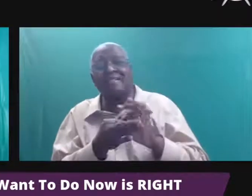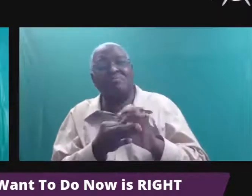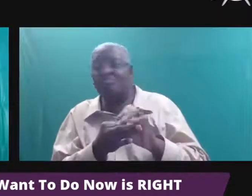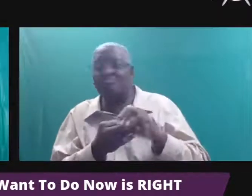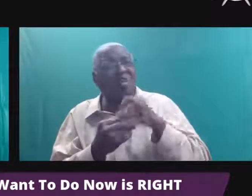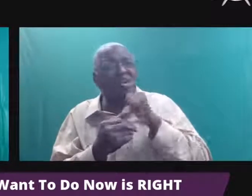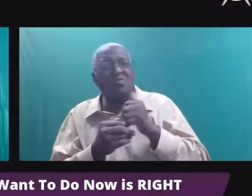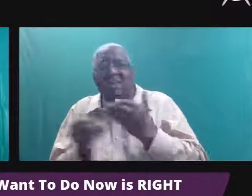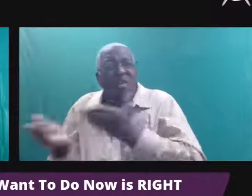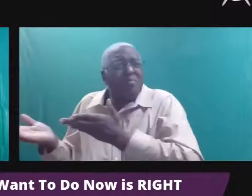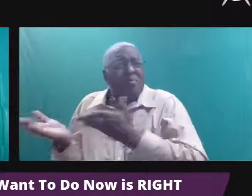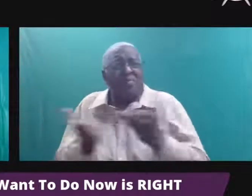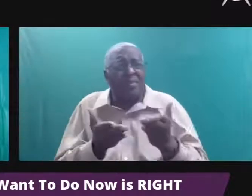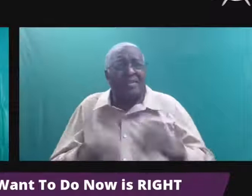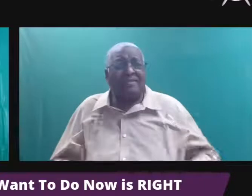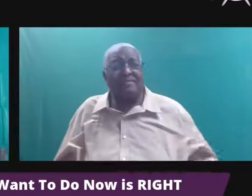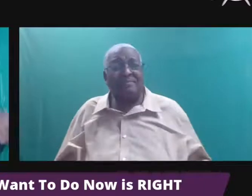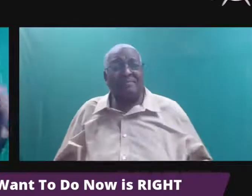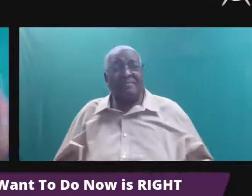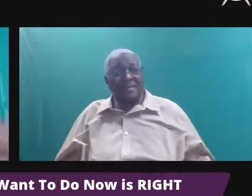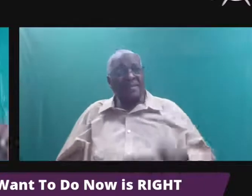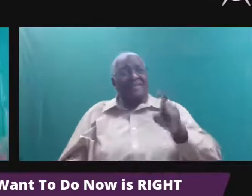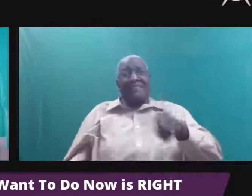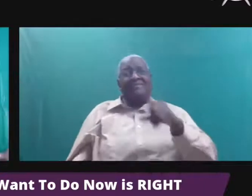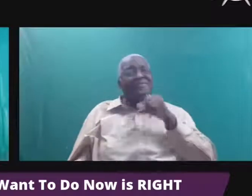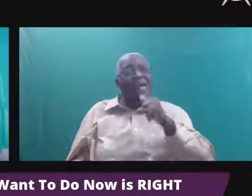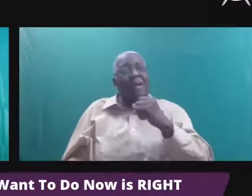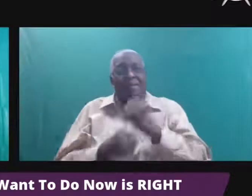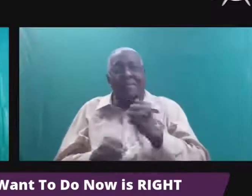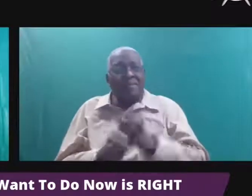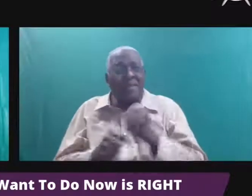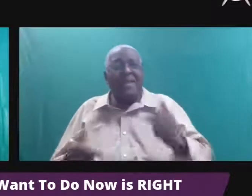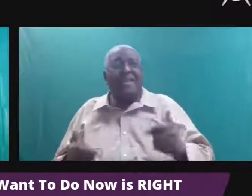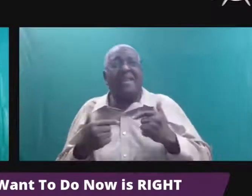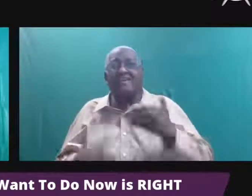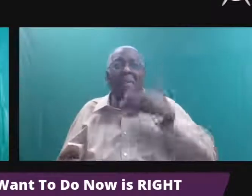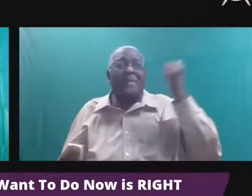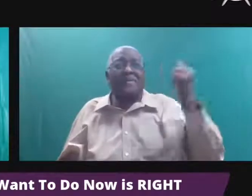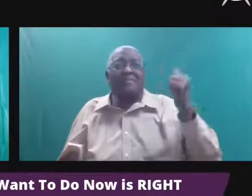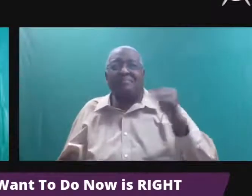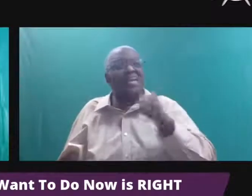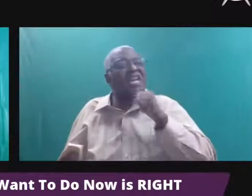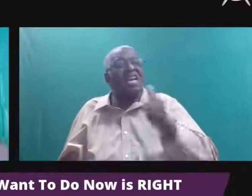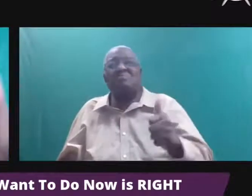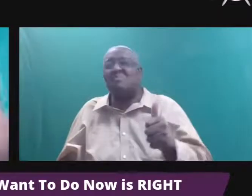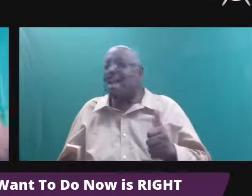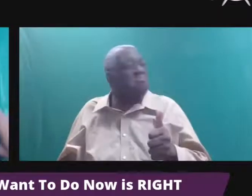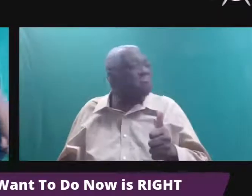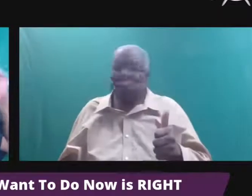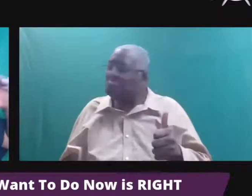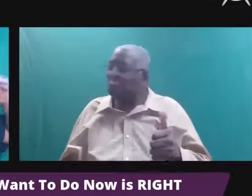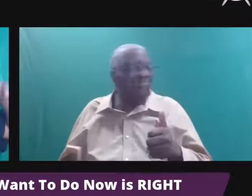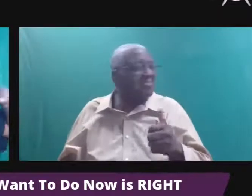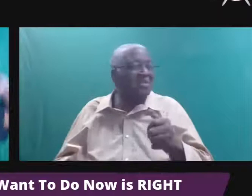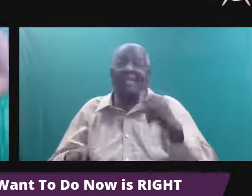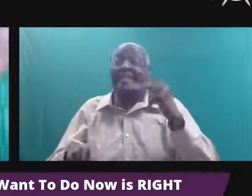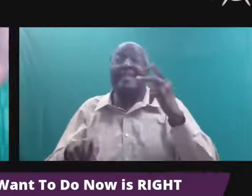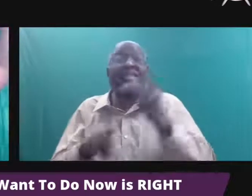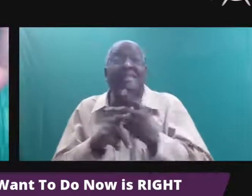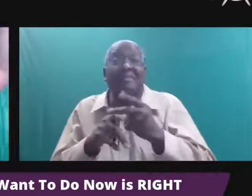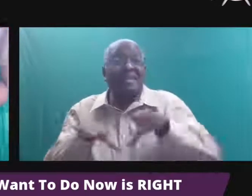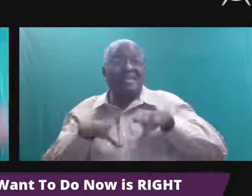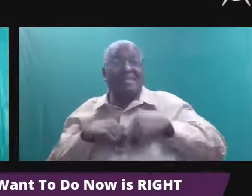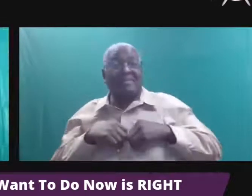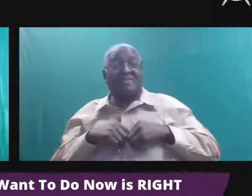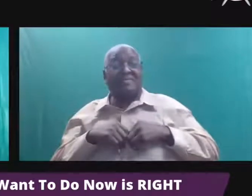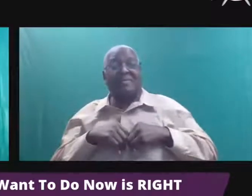trying to deal with it if it ain't God related. If it ain't making my life better, I ain't trying to deal with it. If it's not bringing God